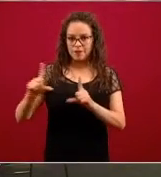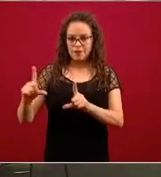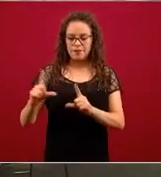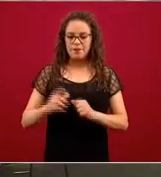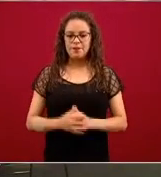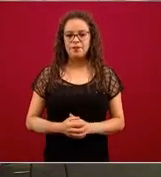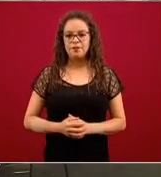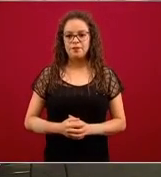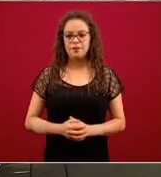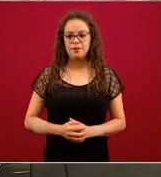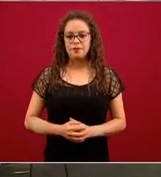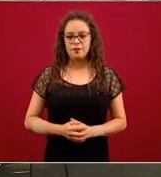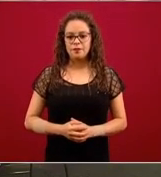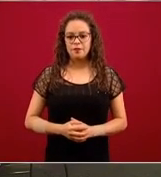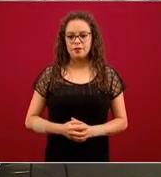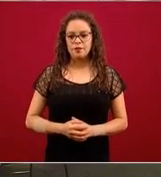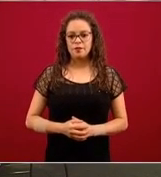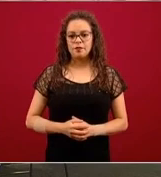to continue to stay home.